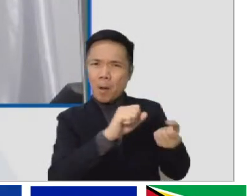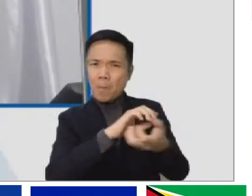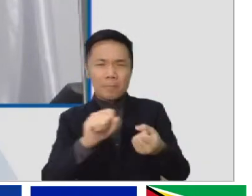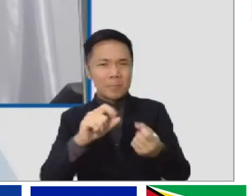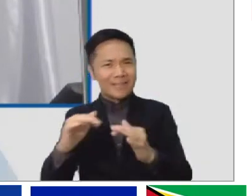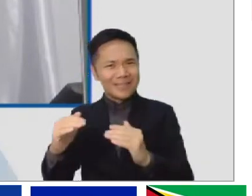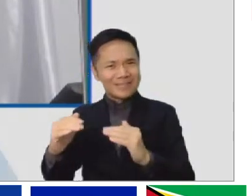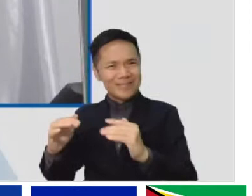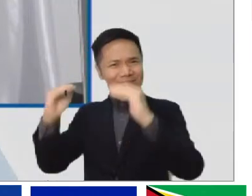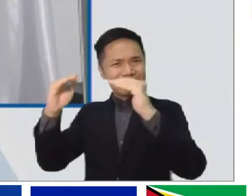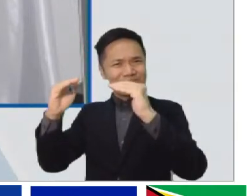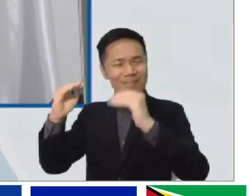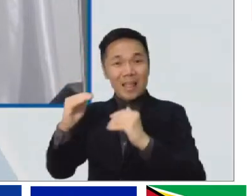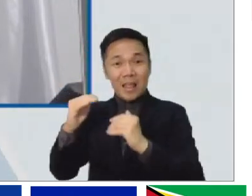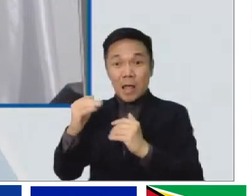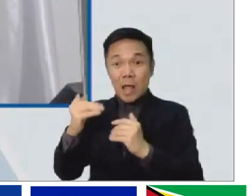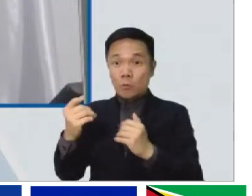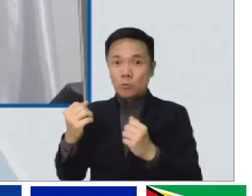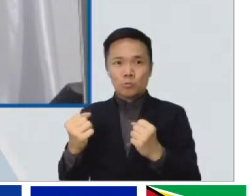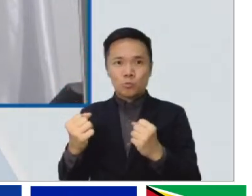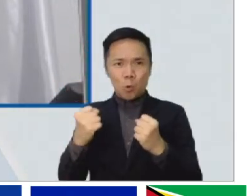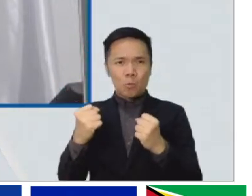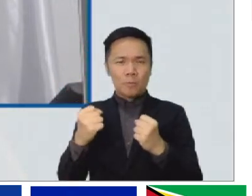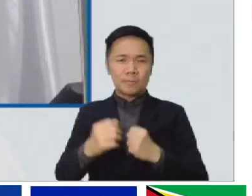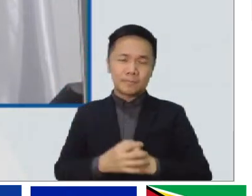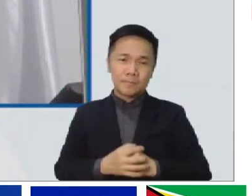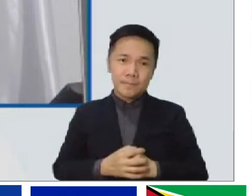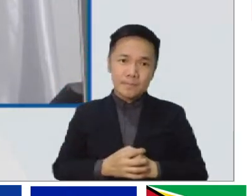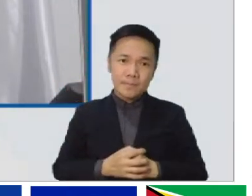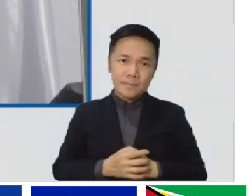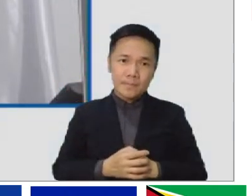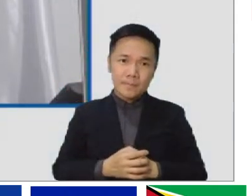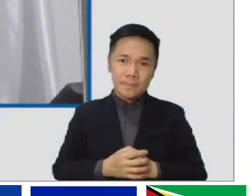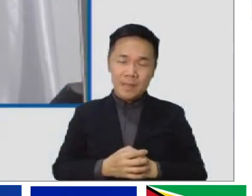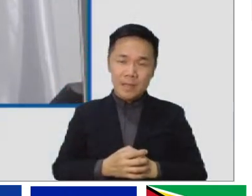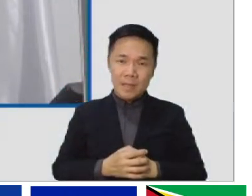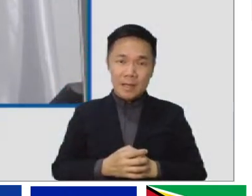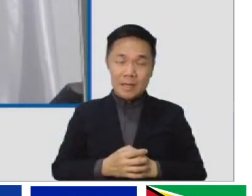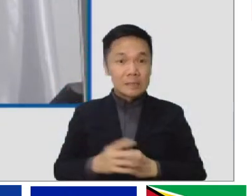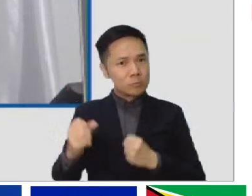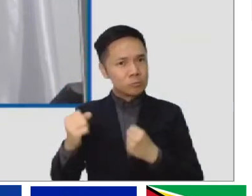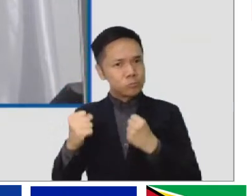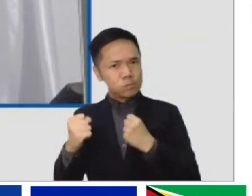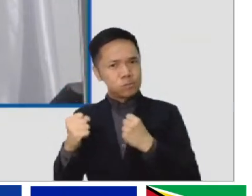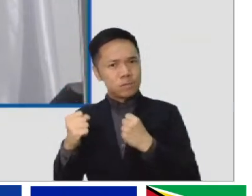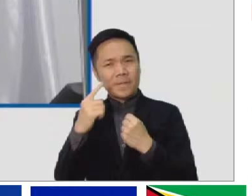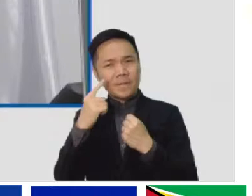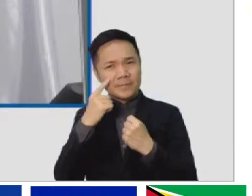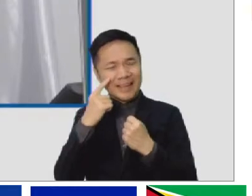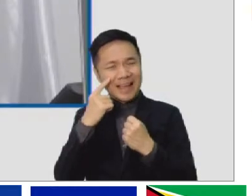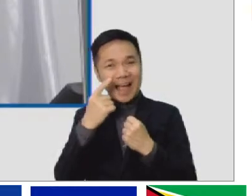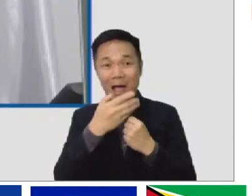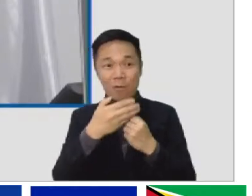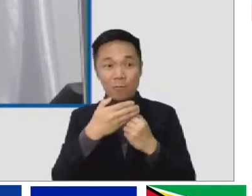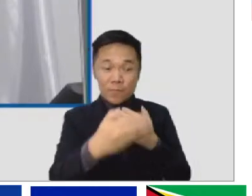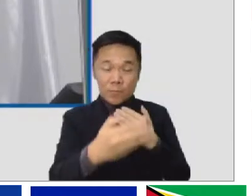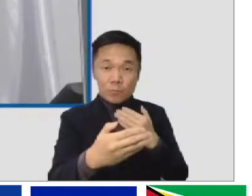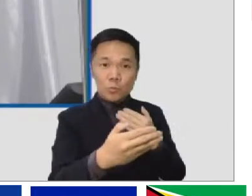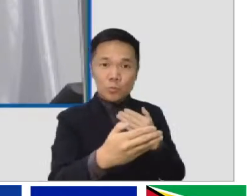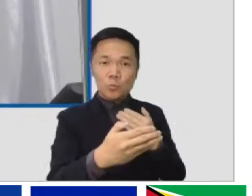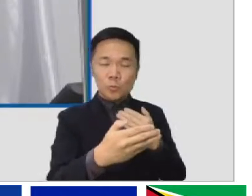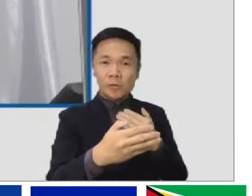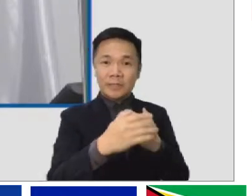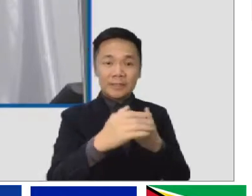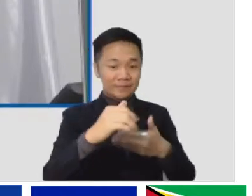resiliency. That this is why we have significant efforts for us to be able to have a more resilient Central America and also to have